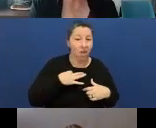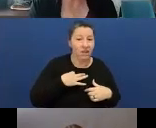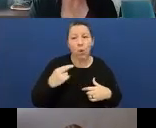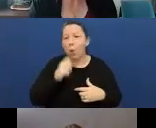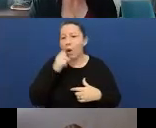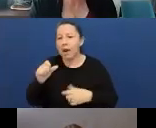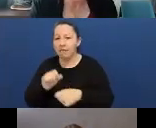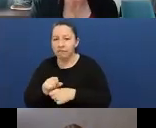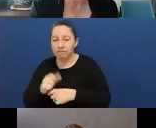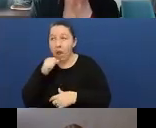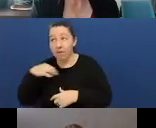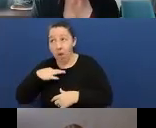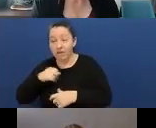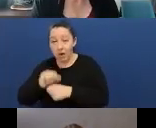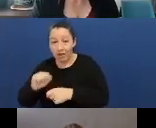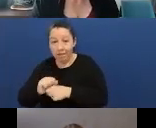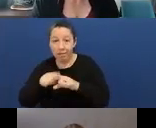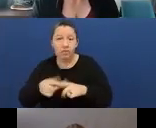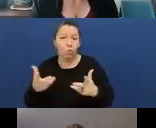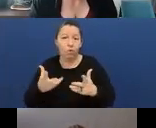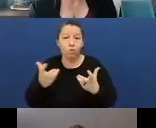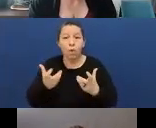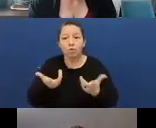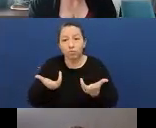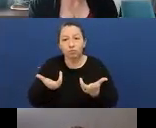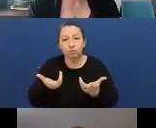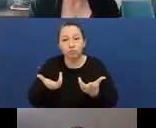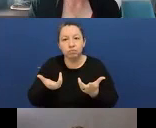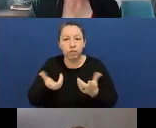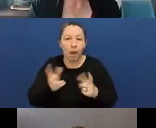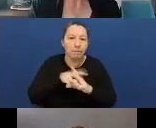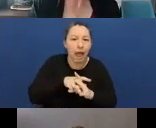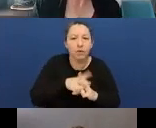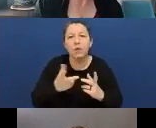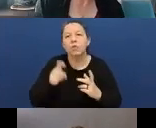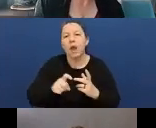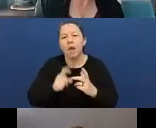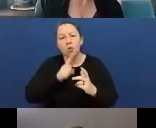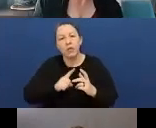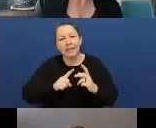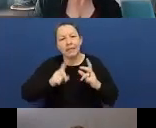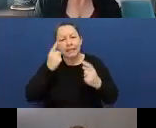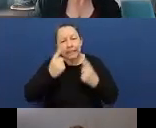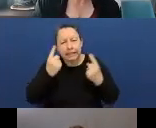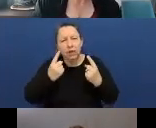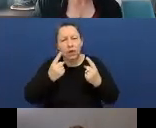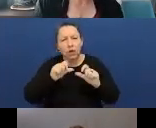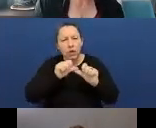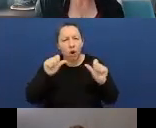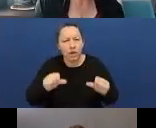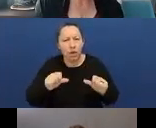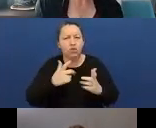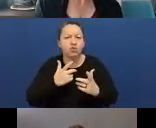on what you want to read into it. And so we need to look at the archaeology for more evidence. And as we look